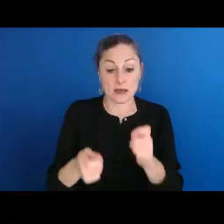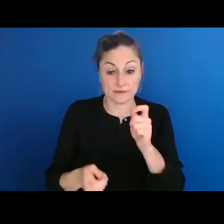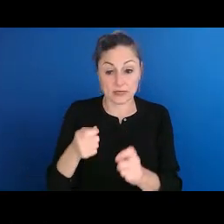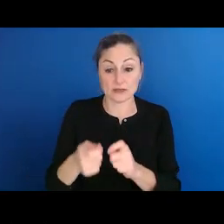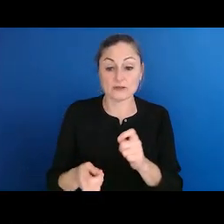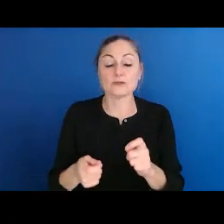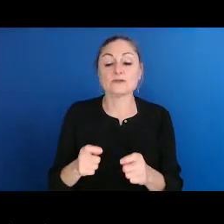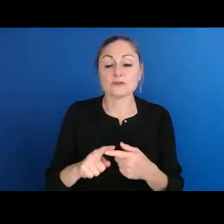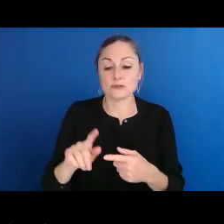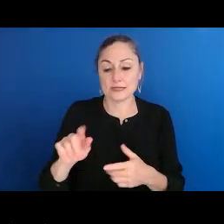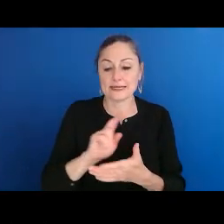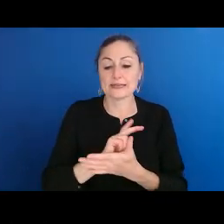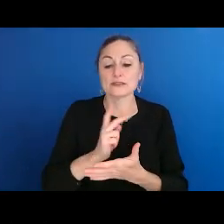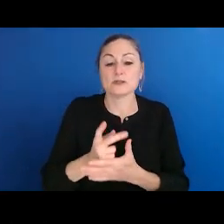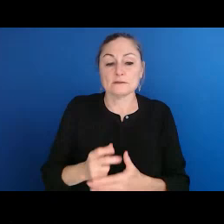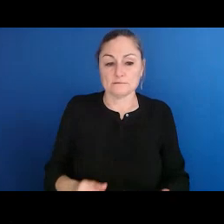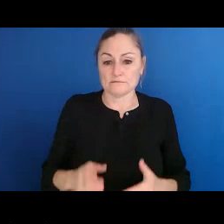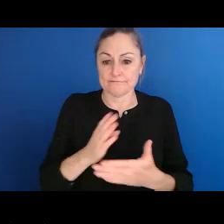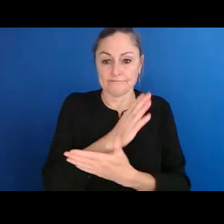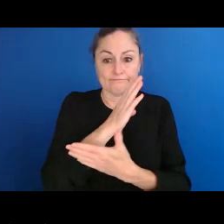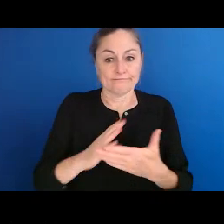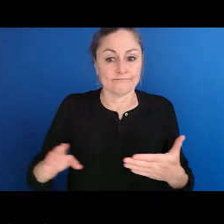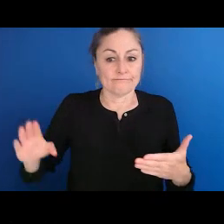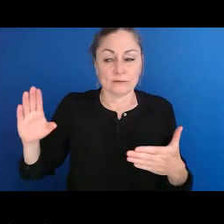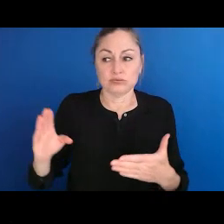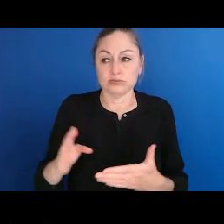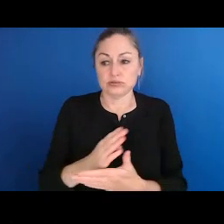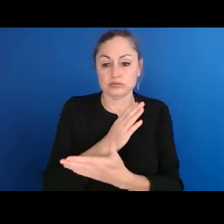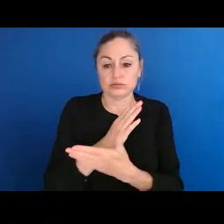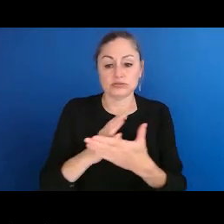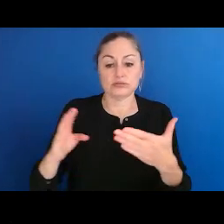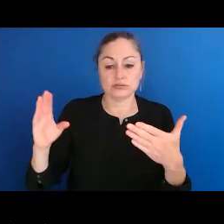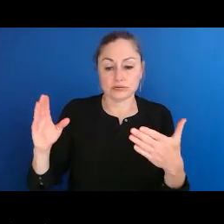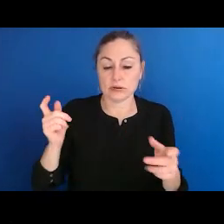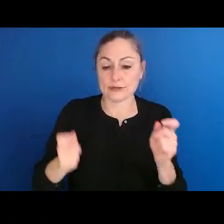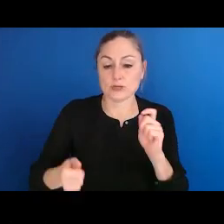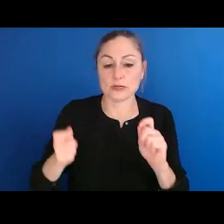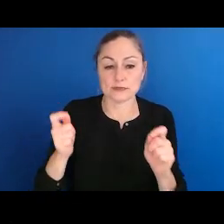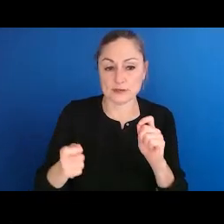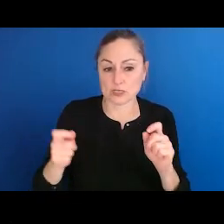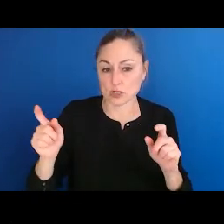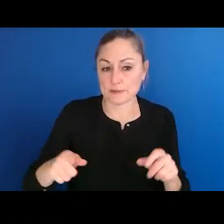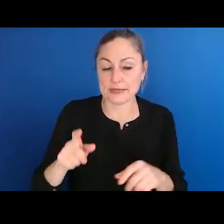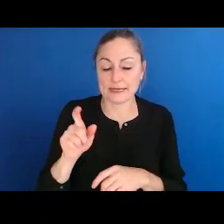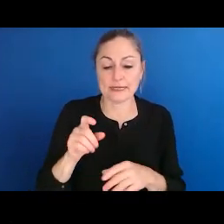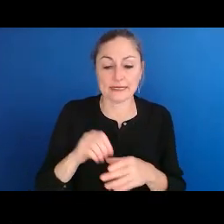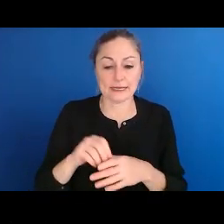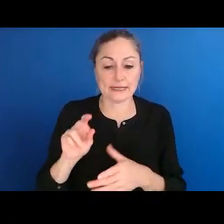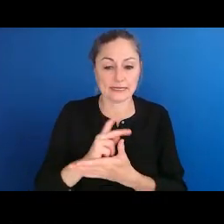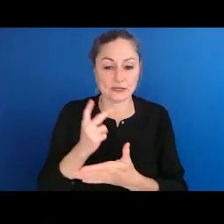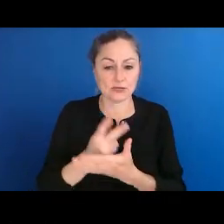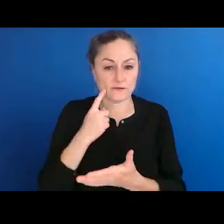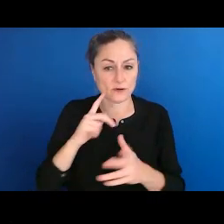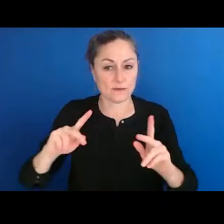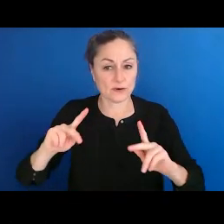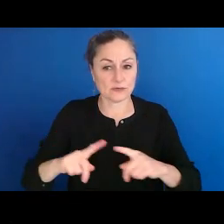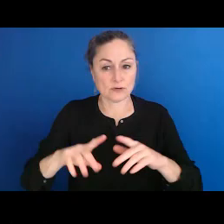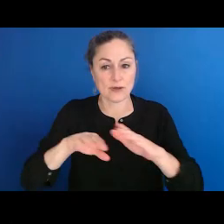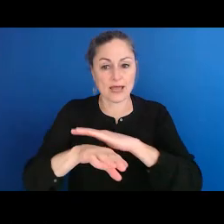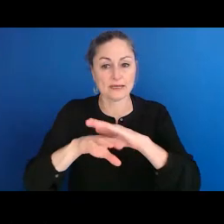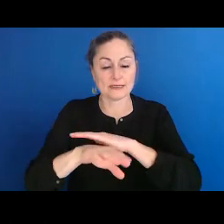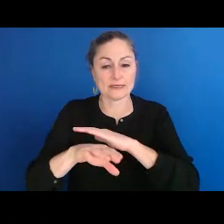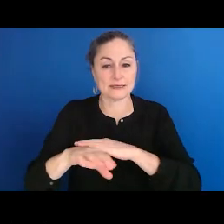kitchen. Yeah, there is a wide range of adjustments that might be needed to help someone be able to access housing in the area of